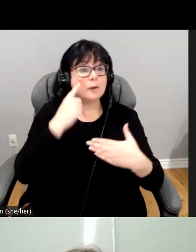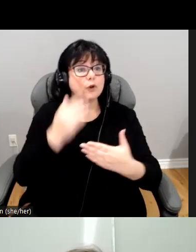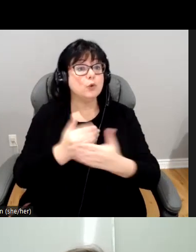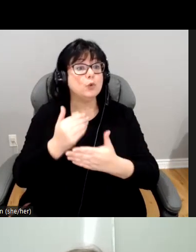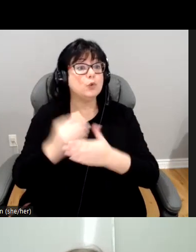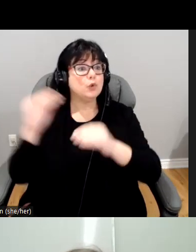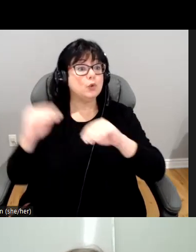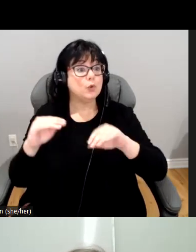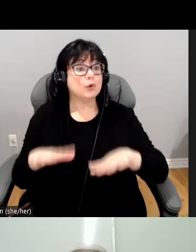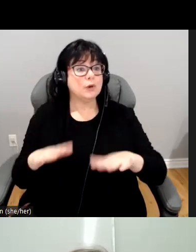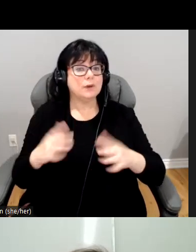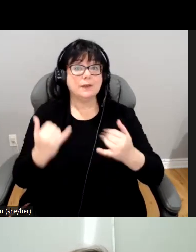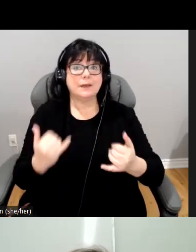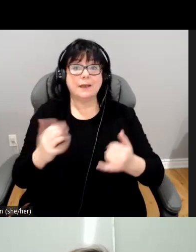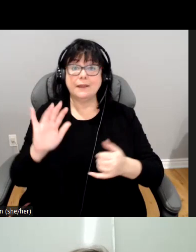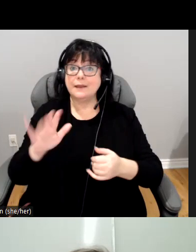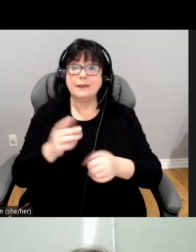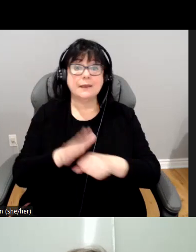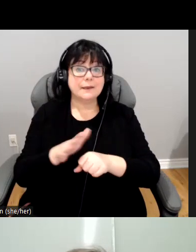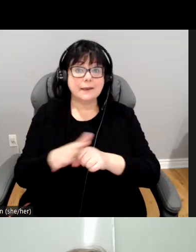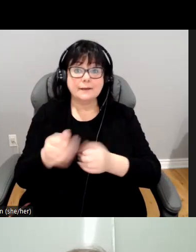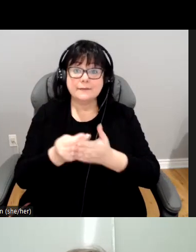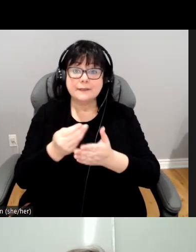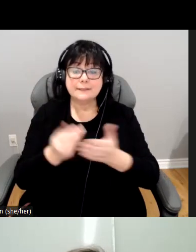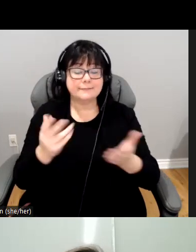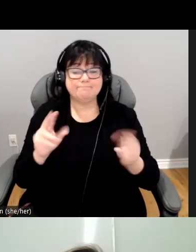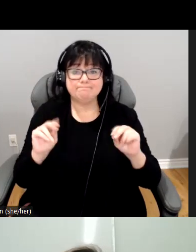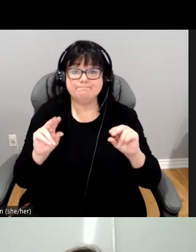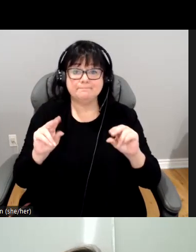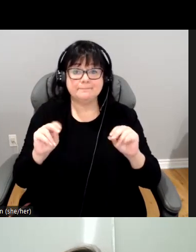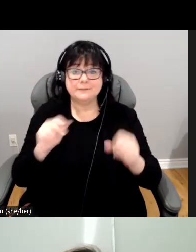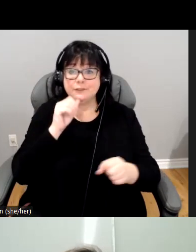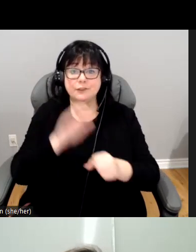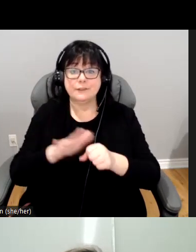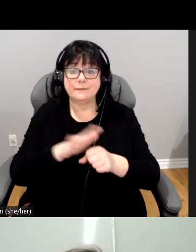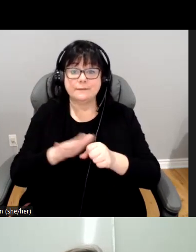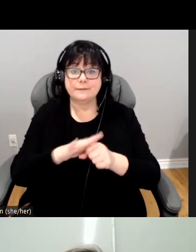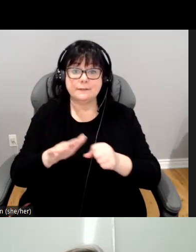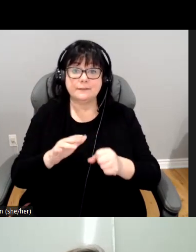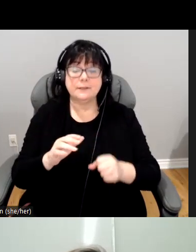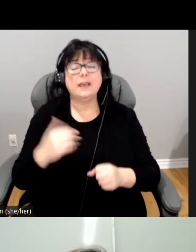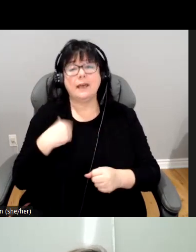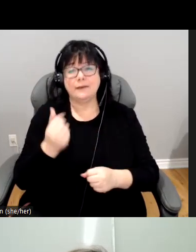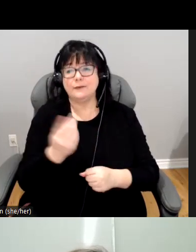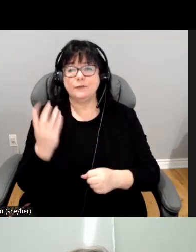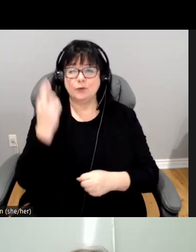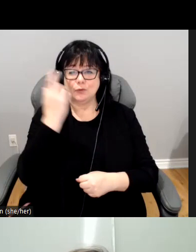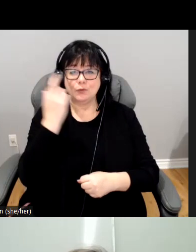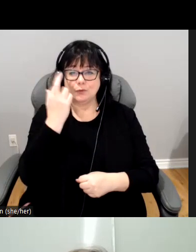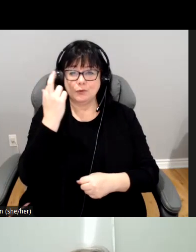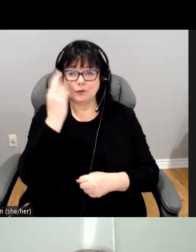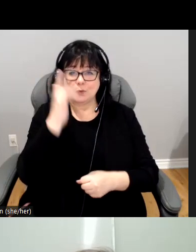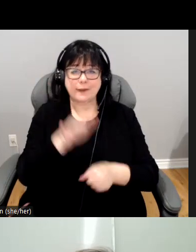is now inadequate. And there's a few reasons why that's happened. The federal funding, most